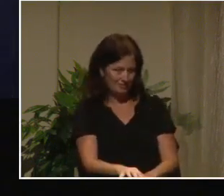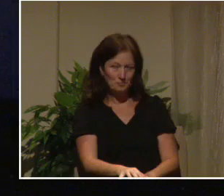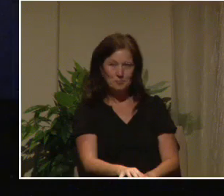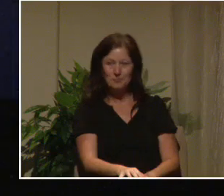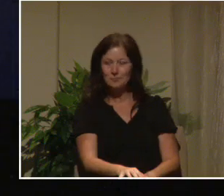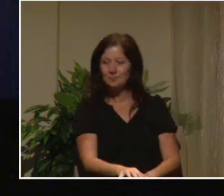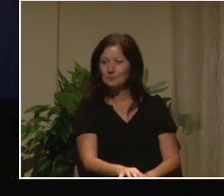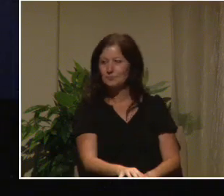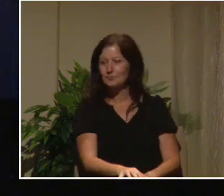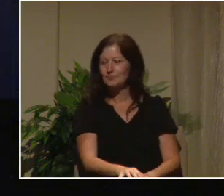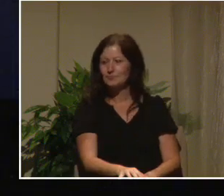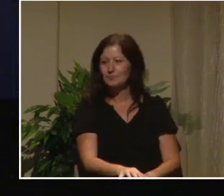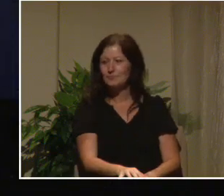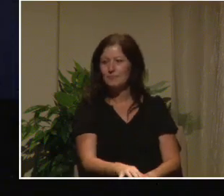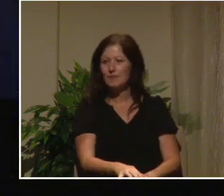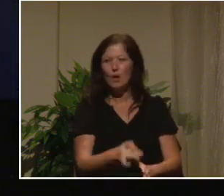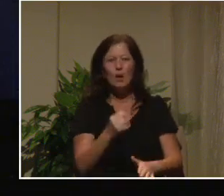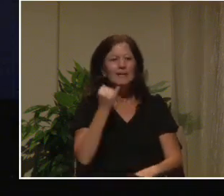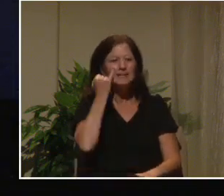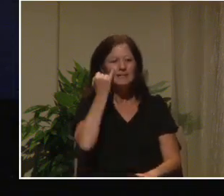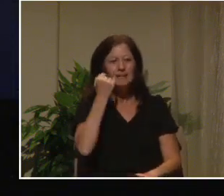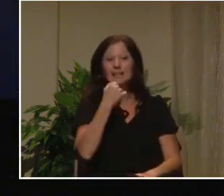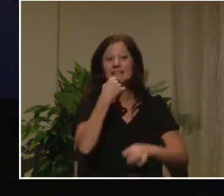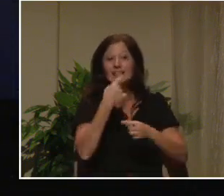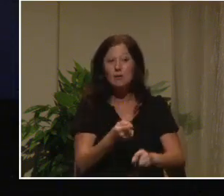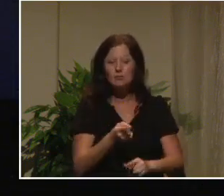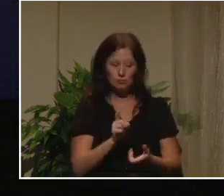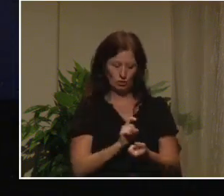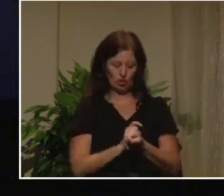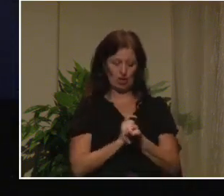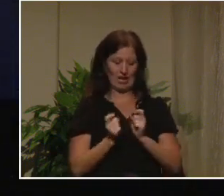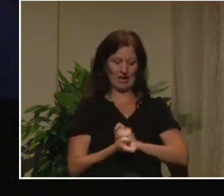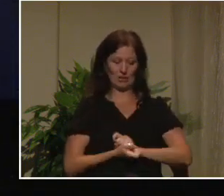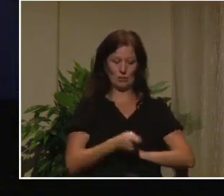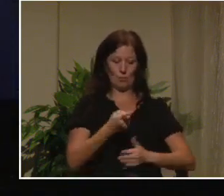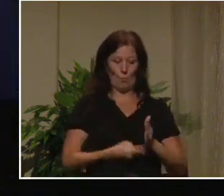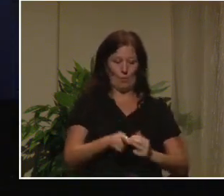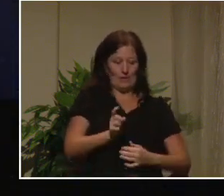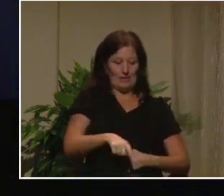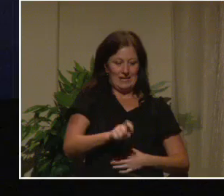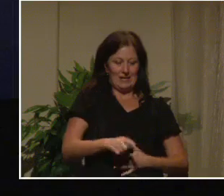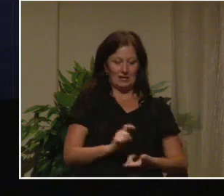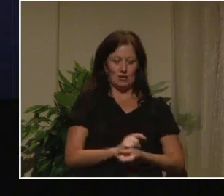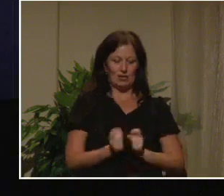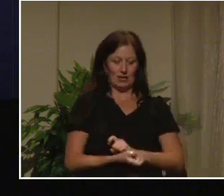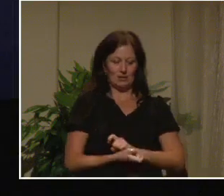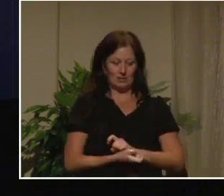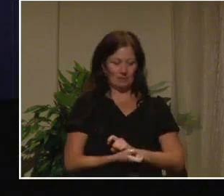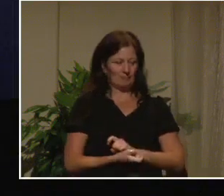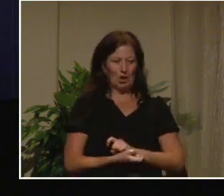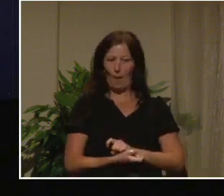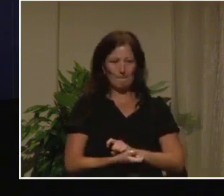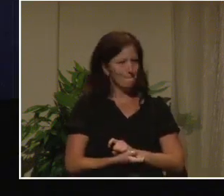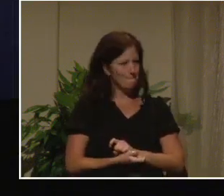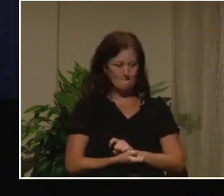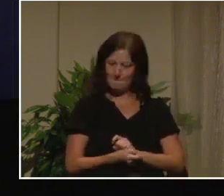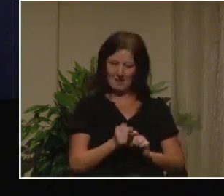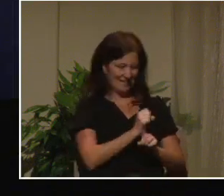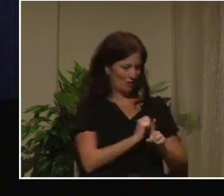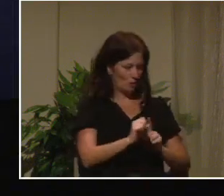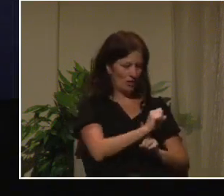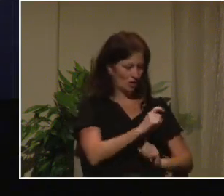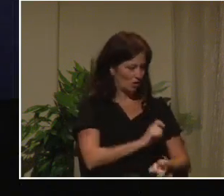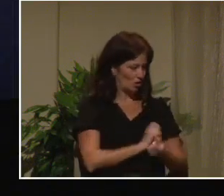What if the change you need at this time in your life is not a change in your circumstances,